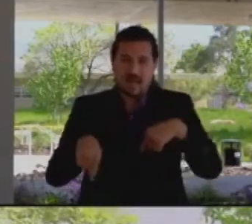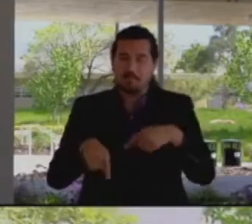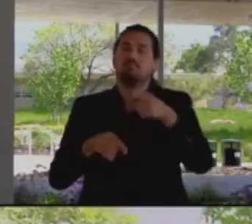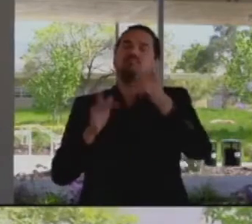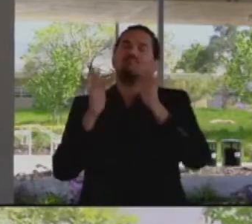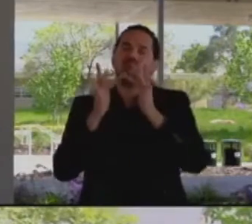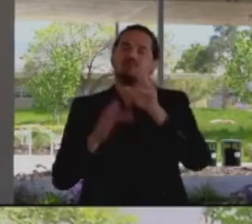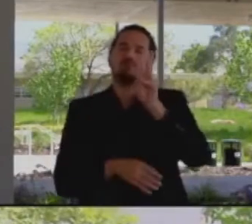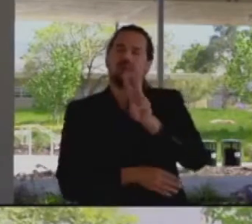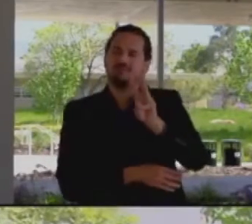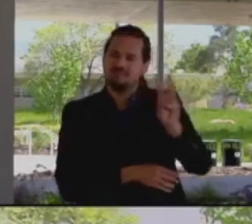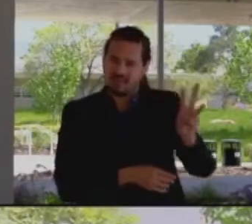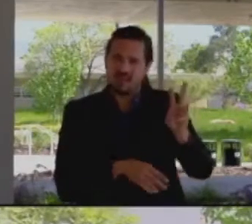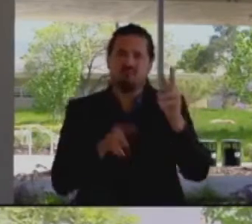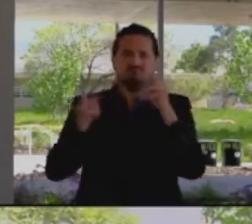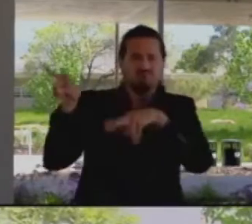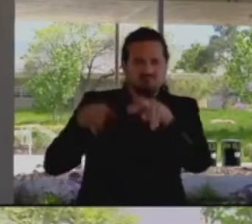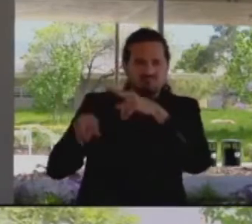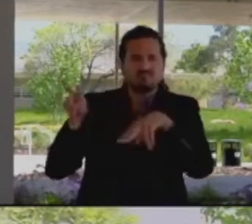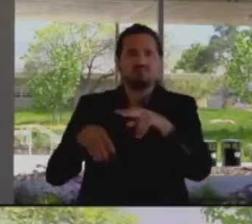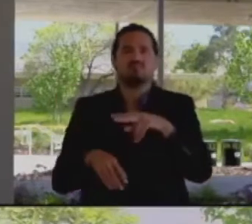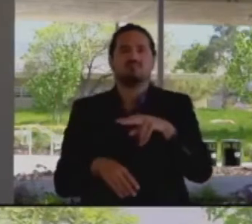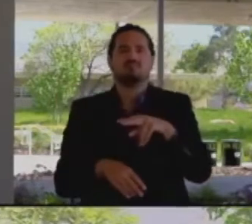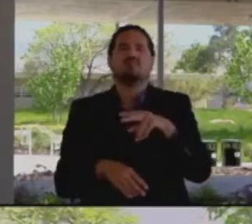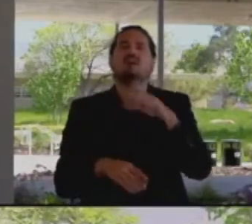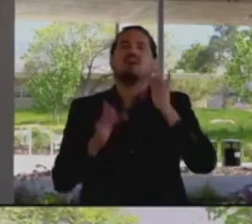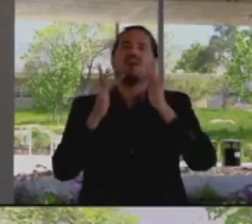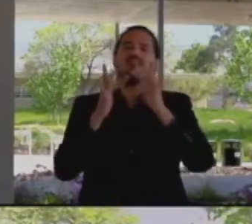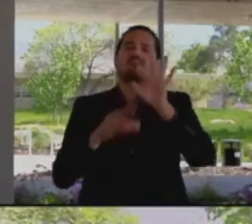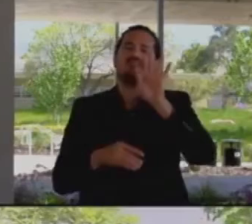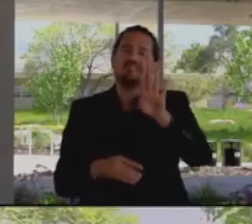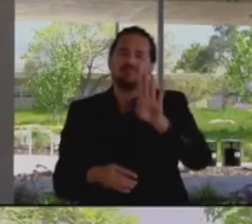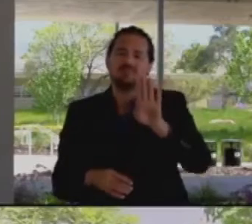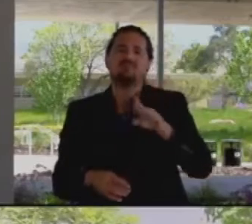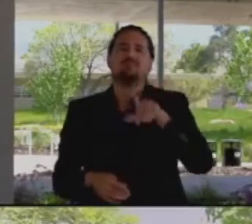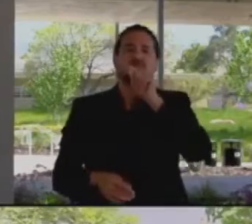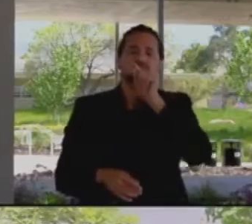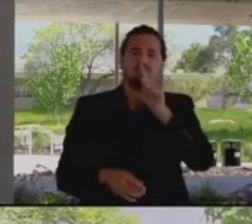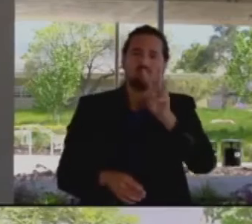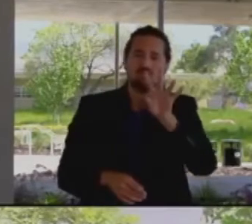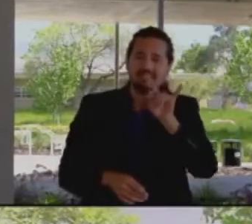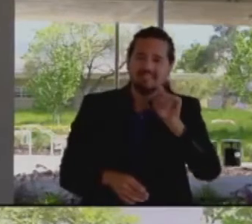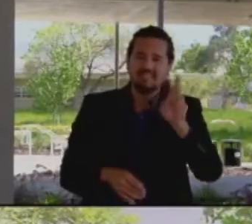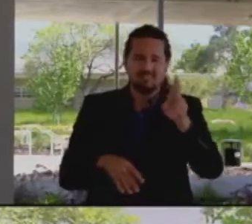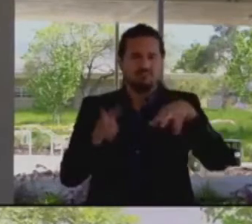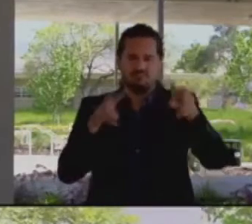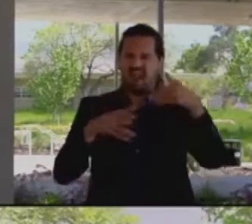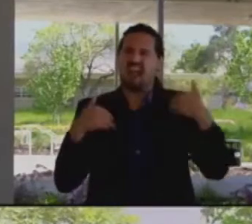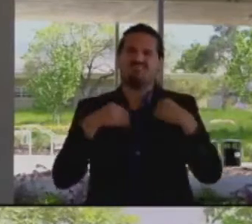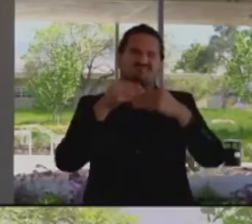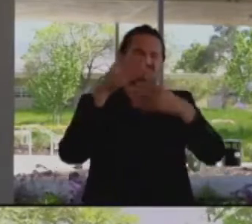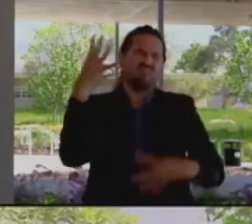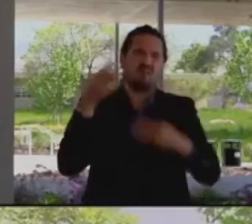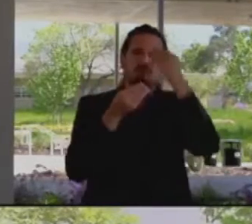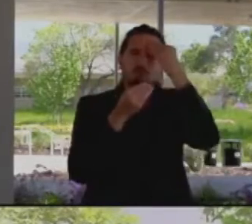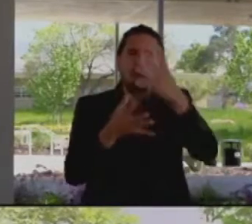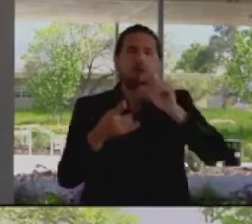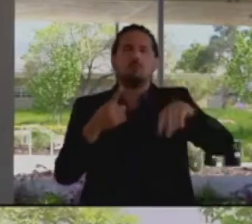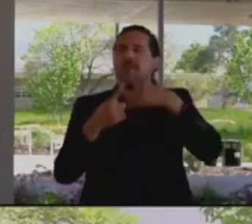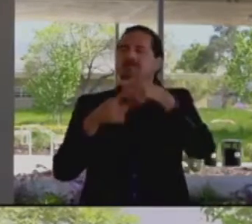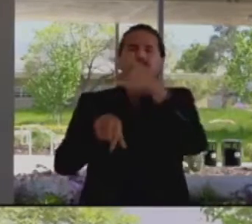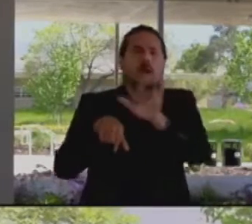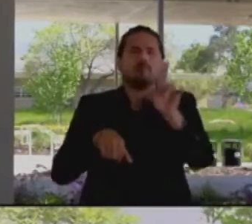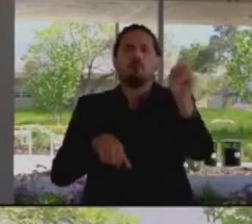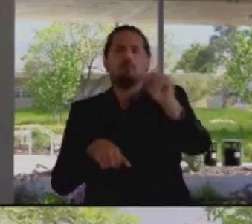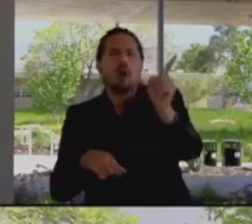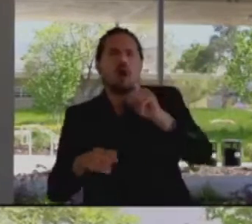in your neighborhood. We're not going to give up until everybody is vaccinated, until everybody, particularly